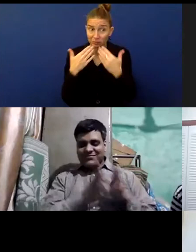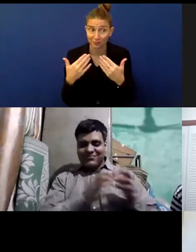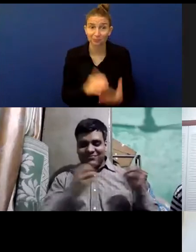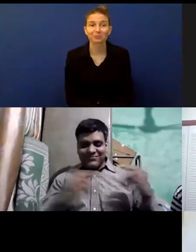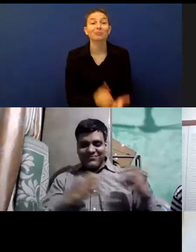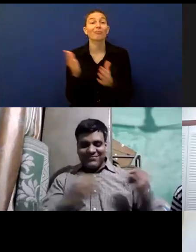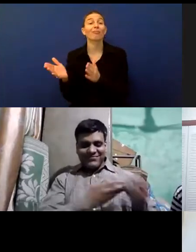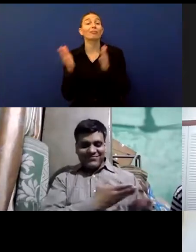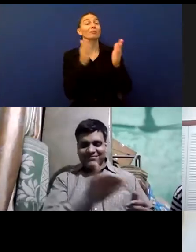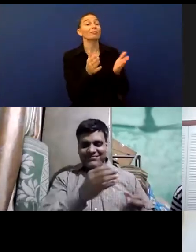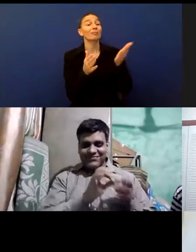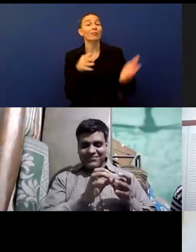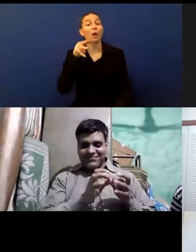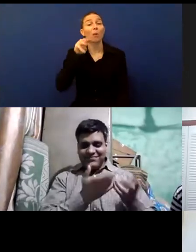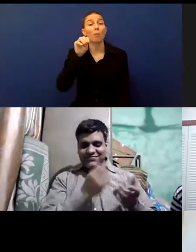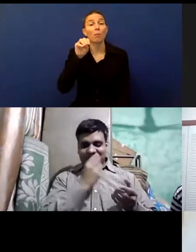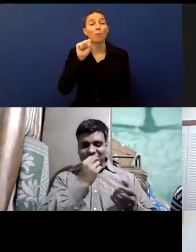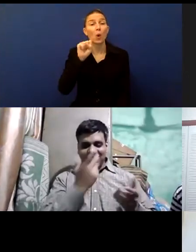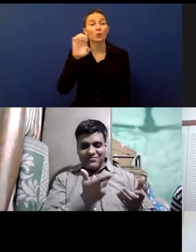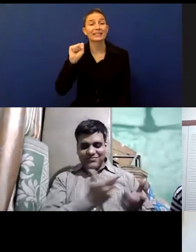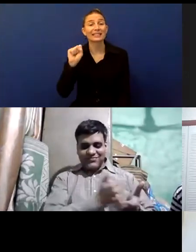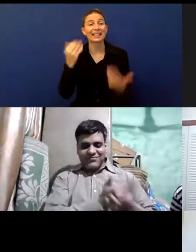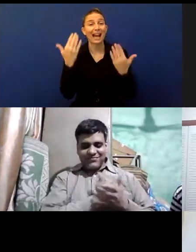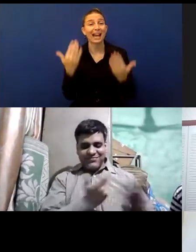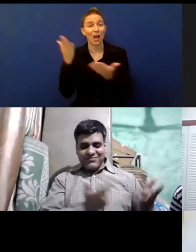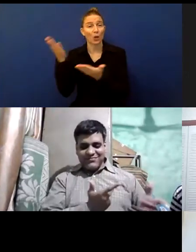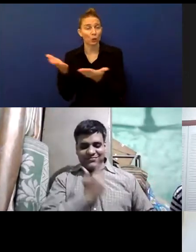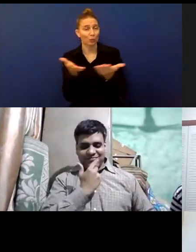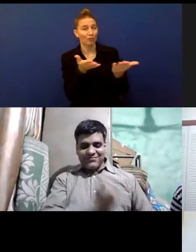Moses, you have the floor.